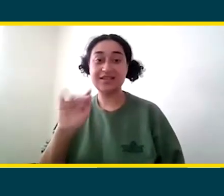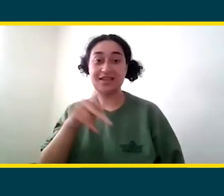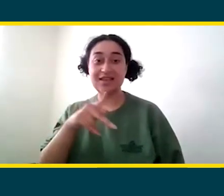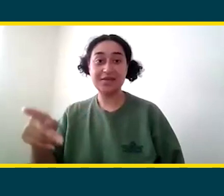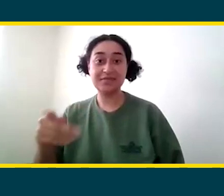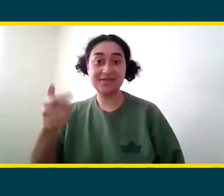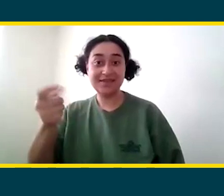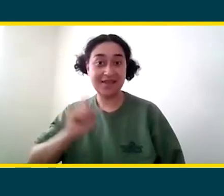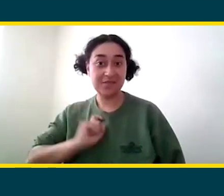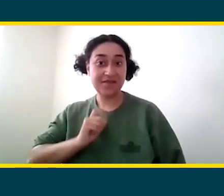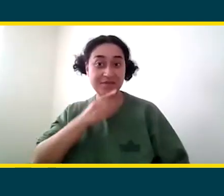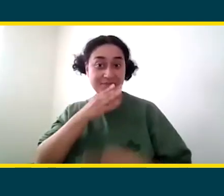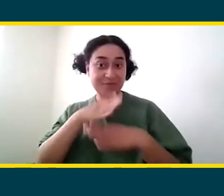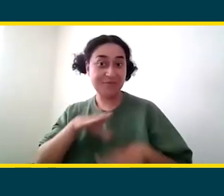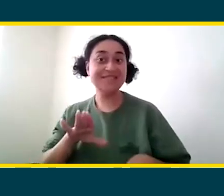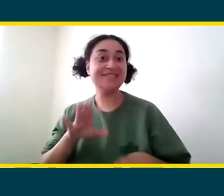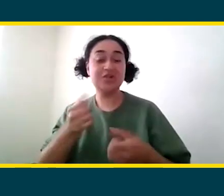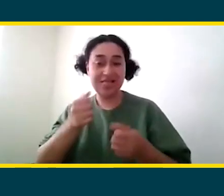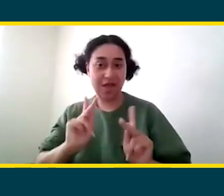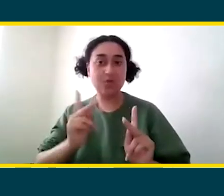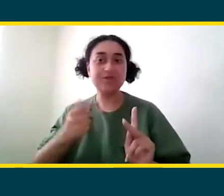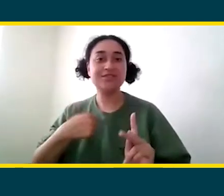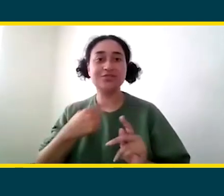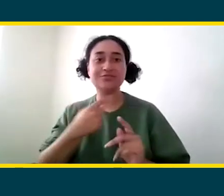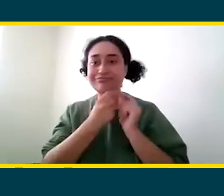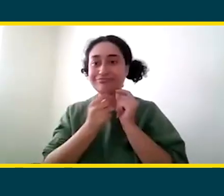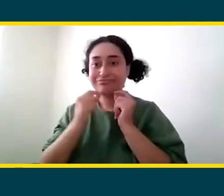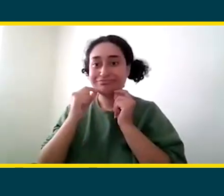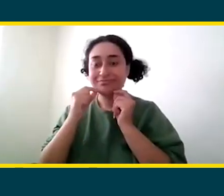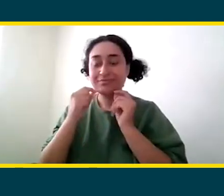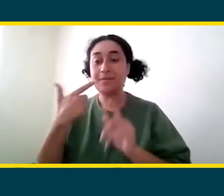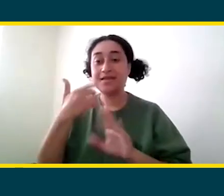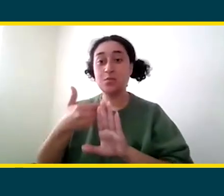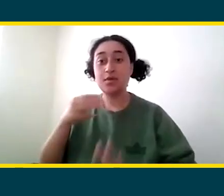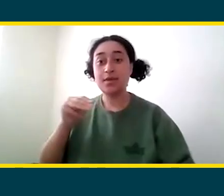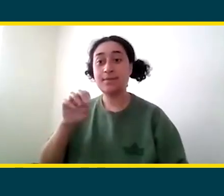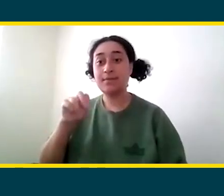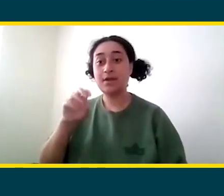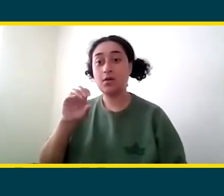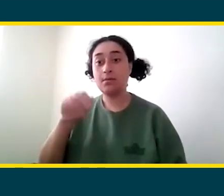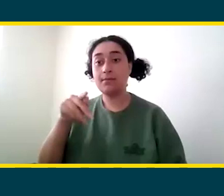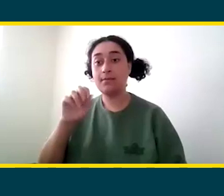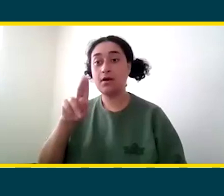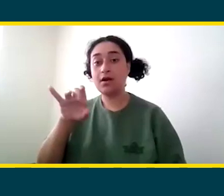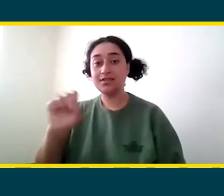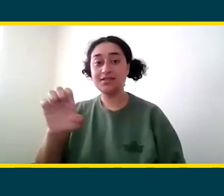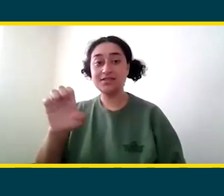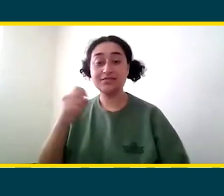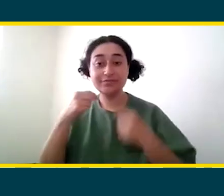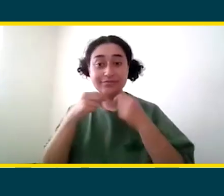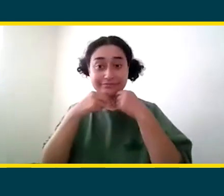the hairs that have been growing on my chin since I became like perimenopausal. So don't ask me